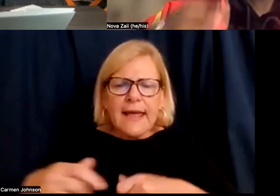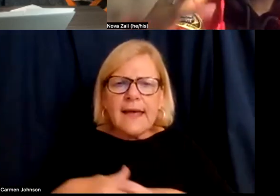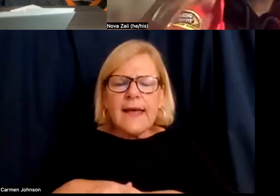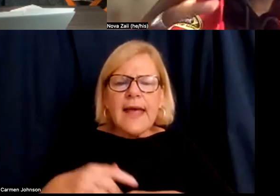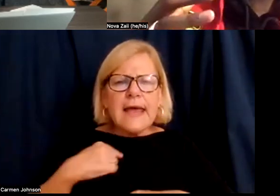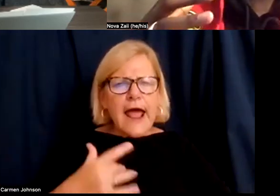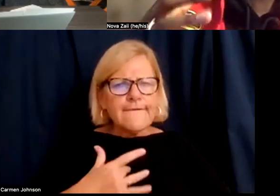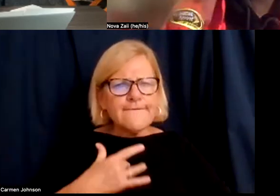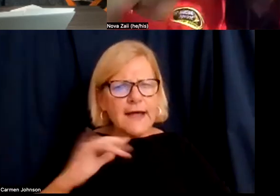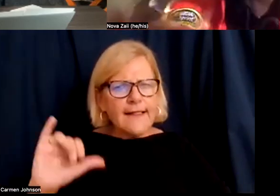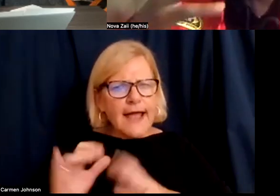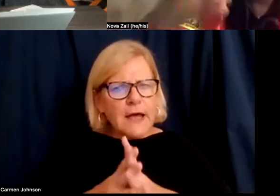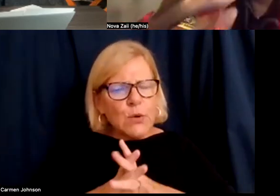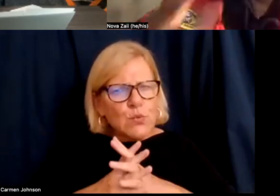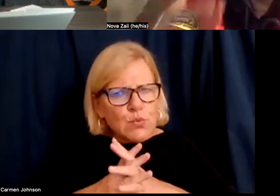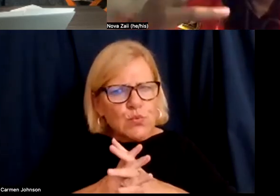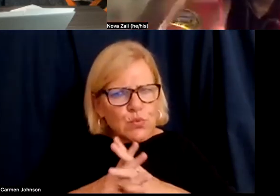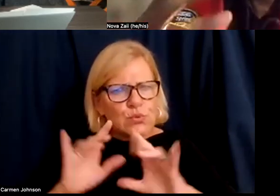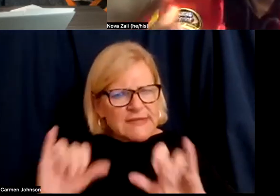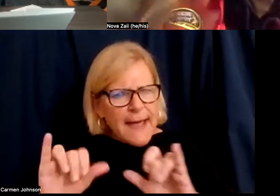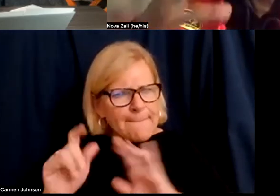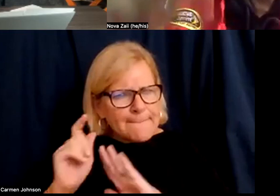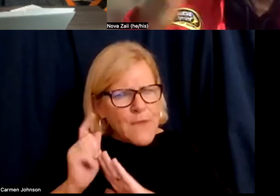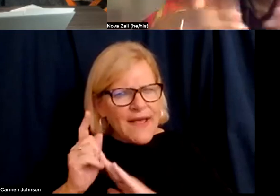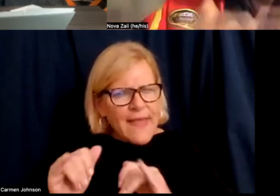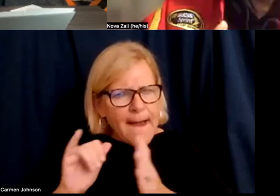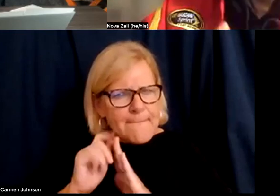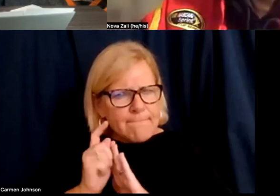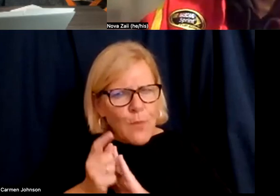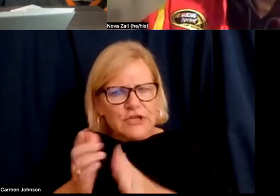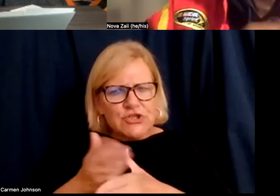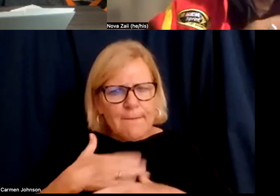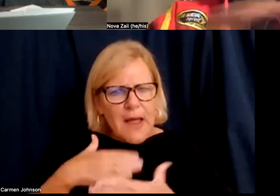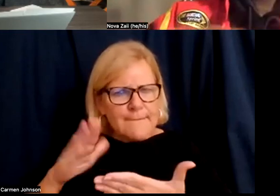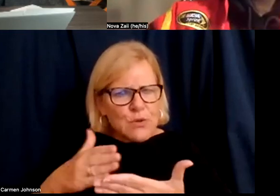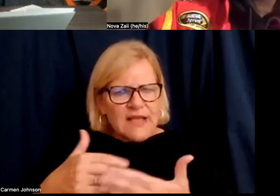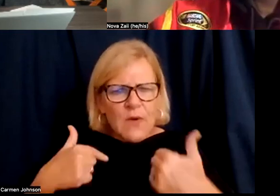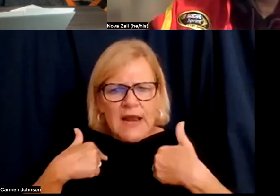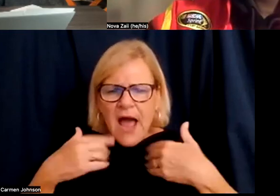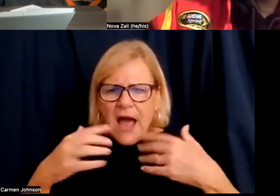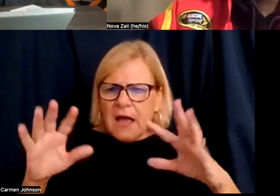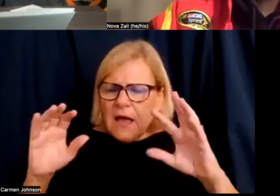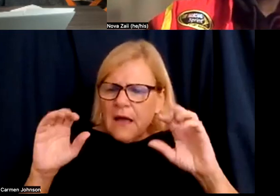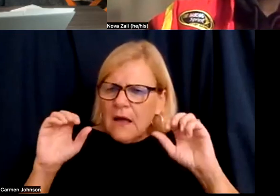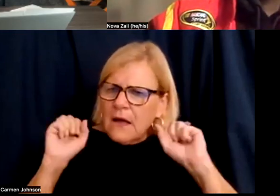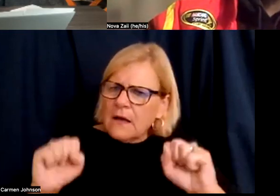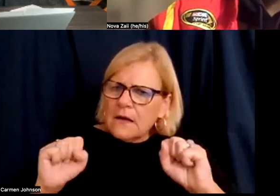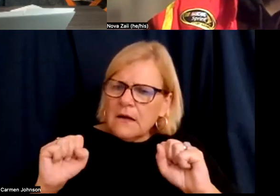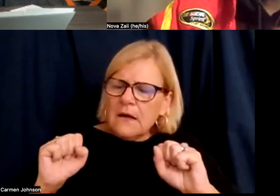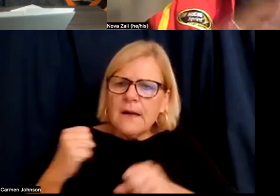I feel like this is it. This moment of sharing my music, anytime I drop music,